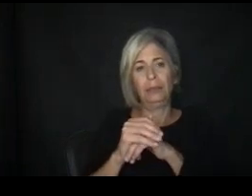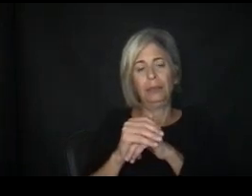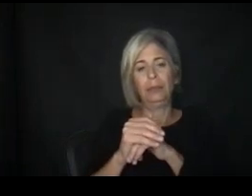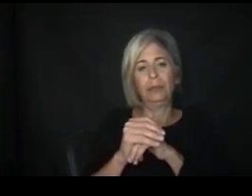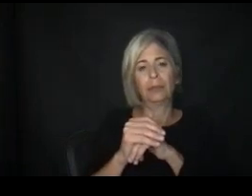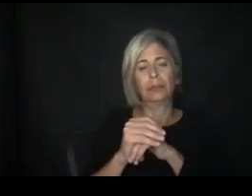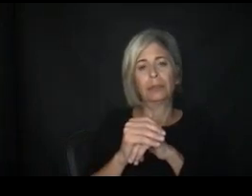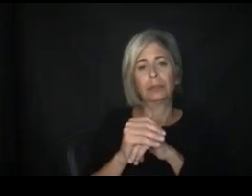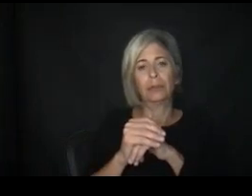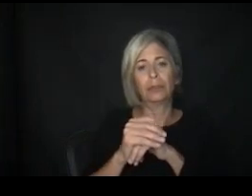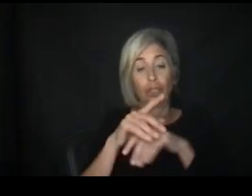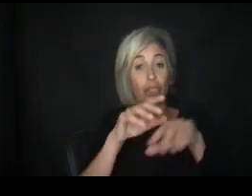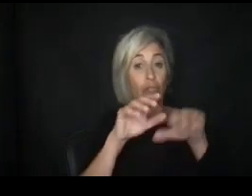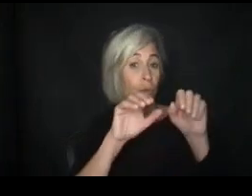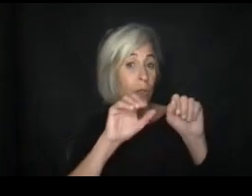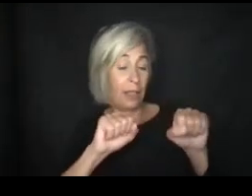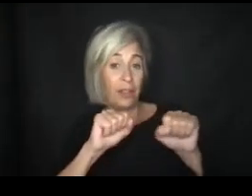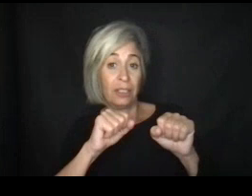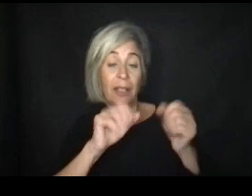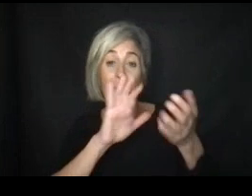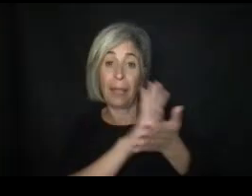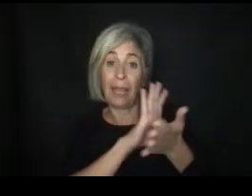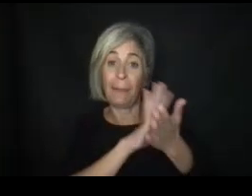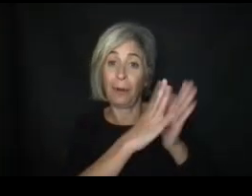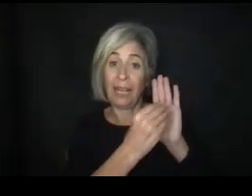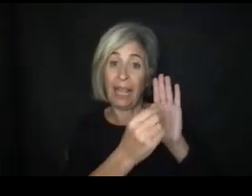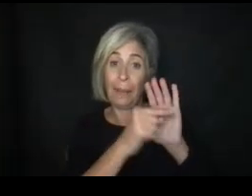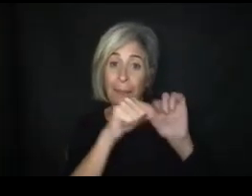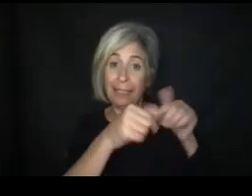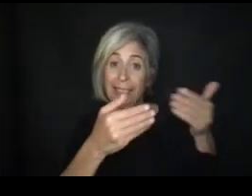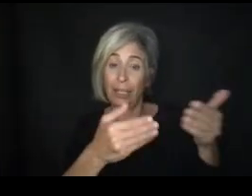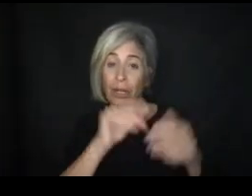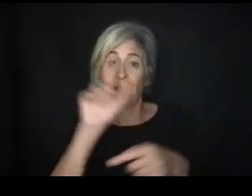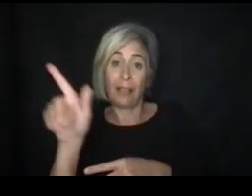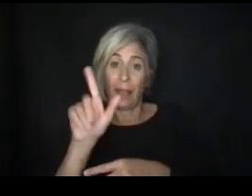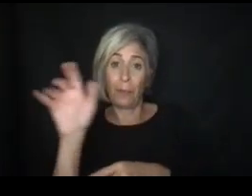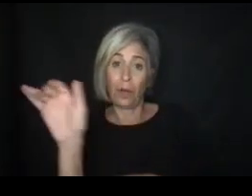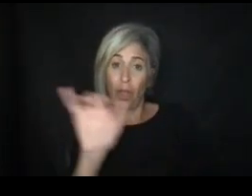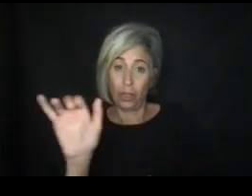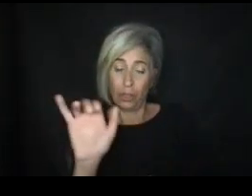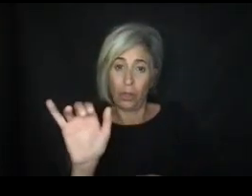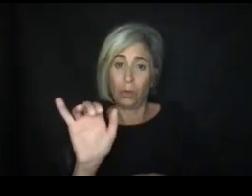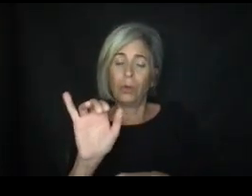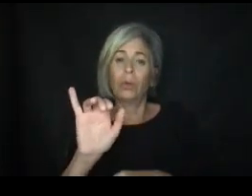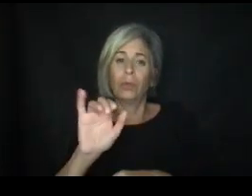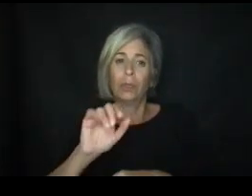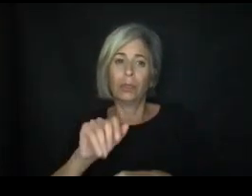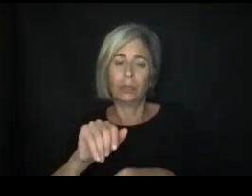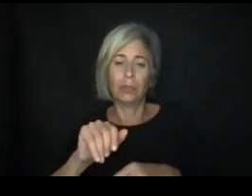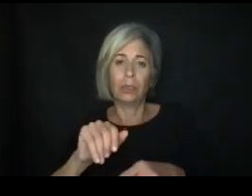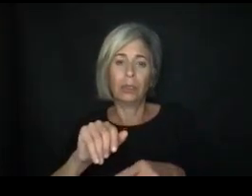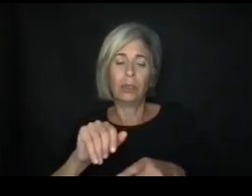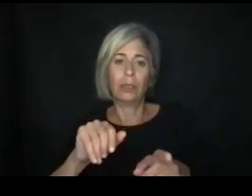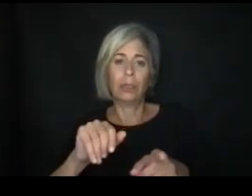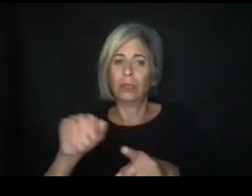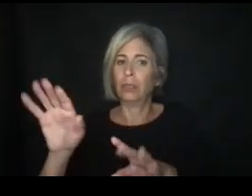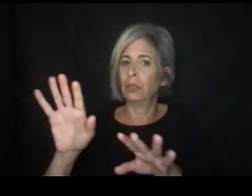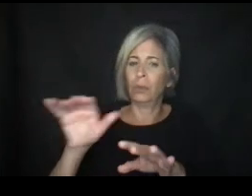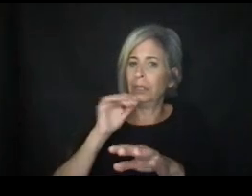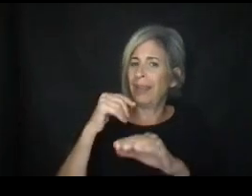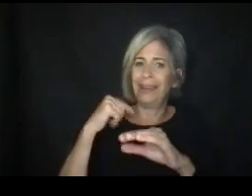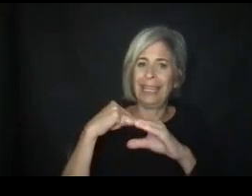No, you can actually, there's hard copies here, there's hard copies at the library as well, and they're staff. No, we didn't email